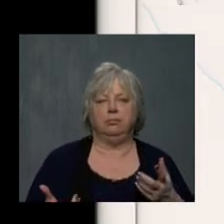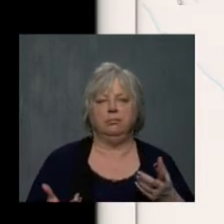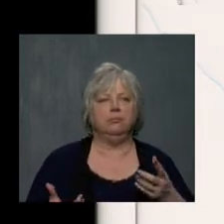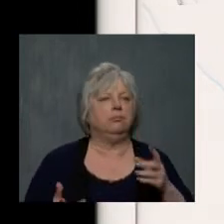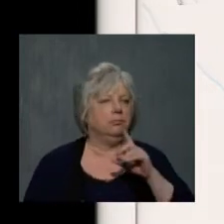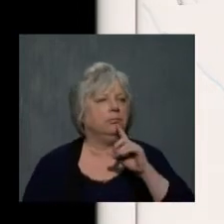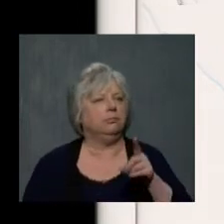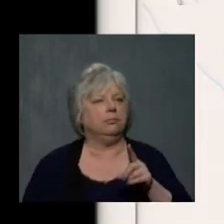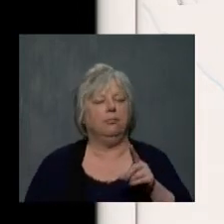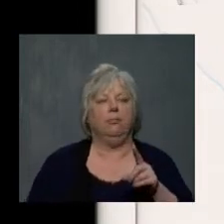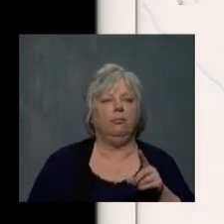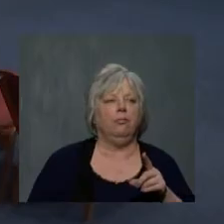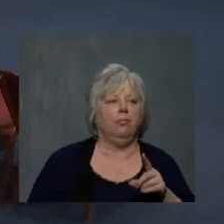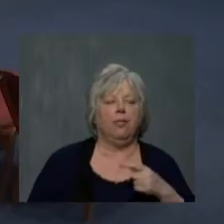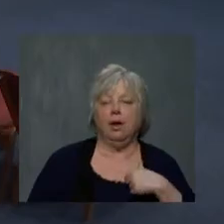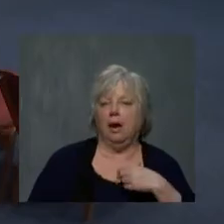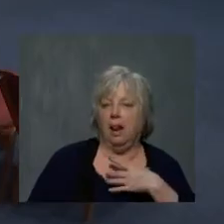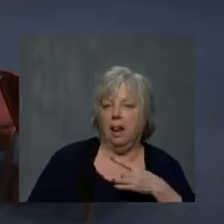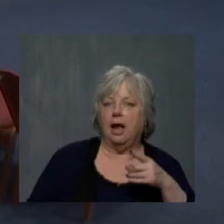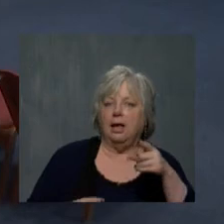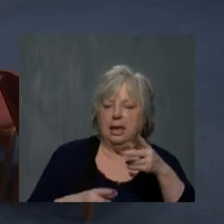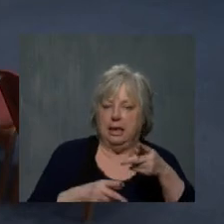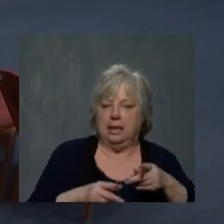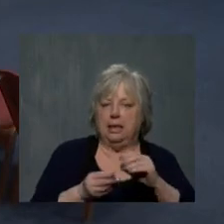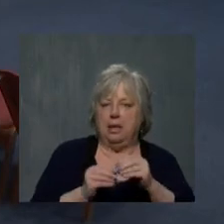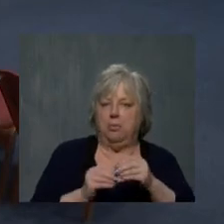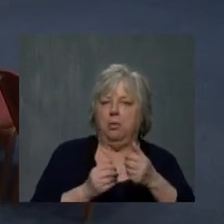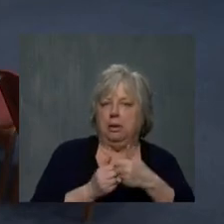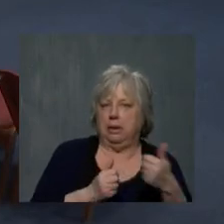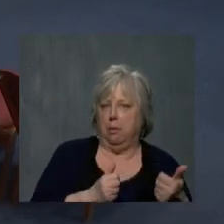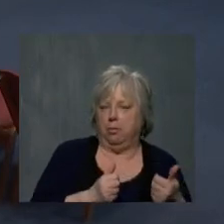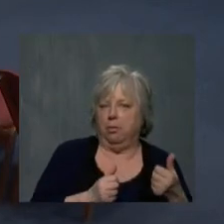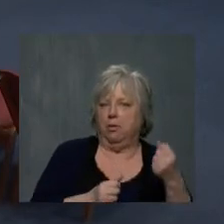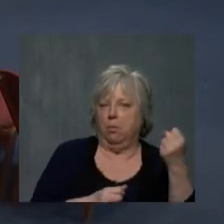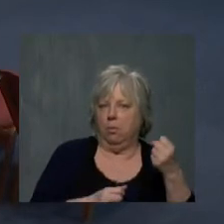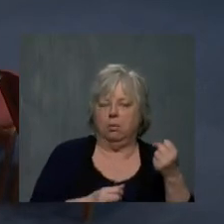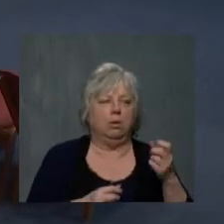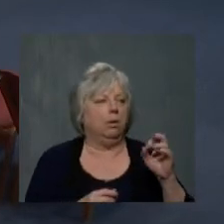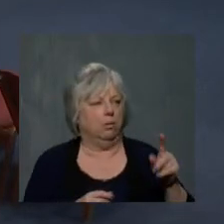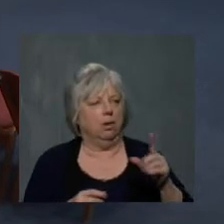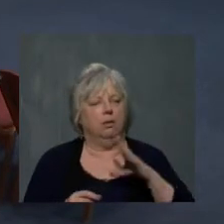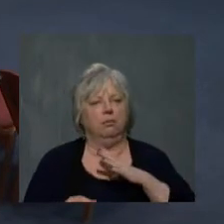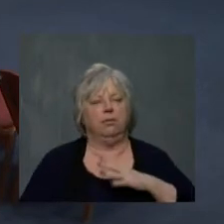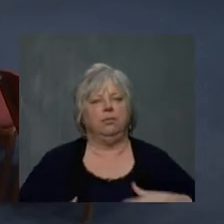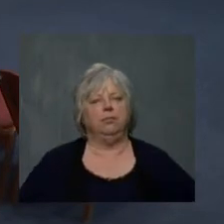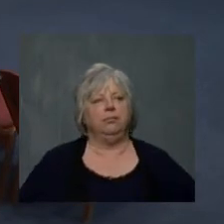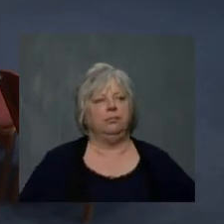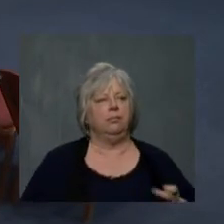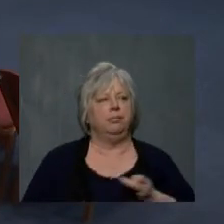Sorry? I'd like this to be kept separate. Okay. Thank you.